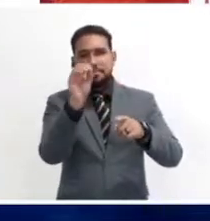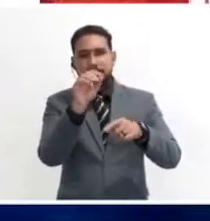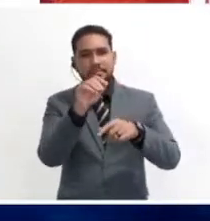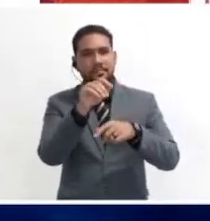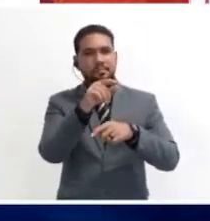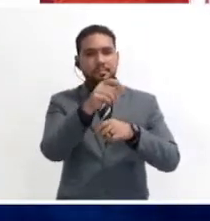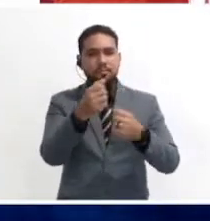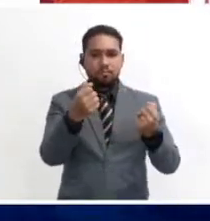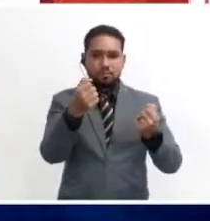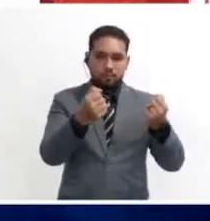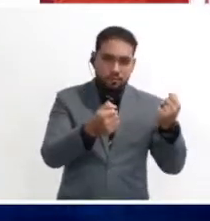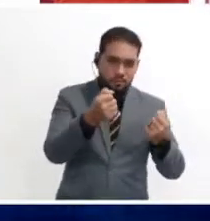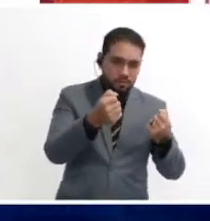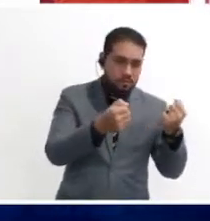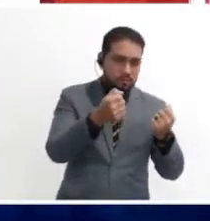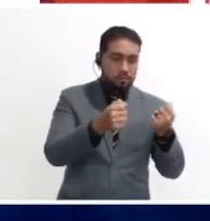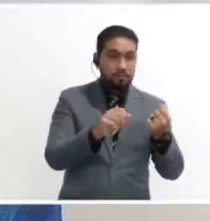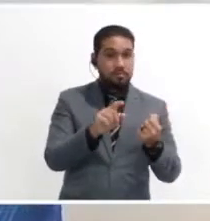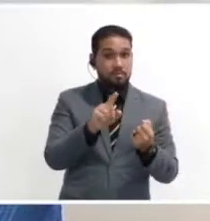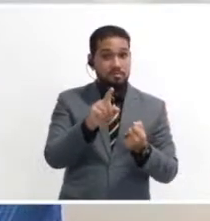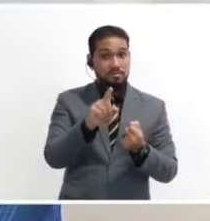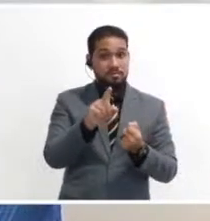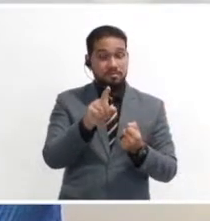just astronomical.